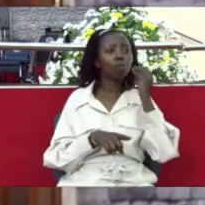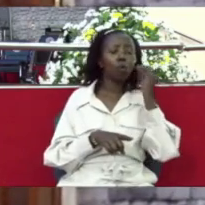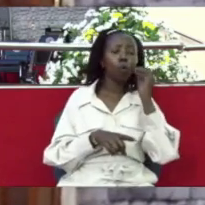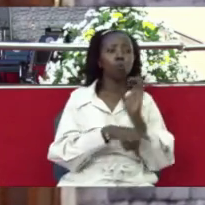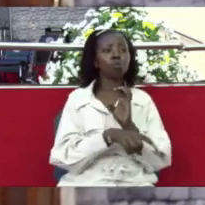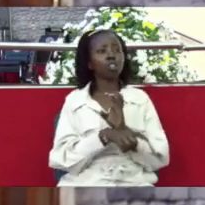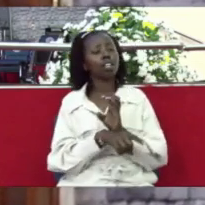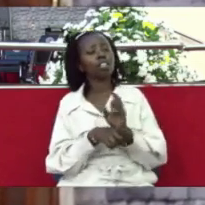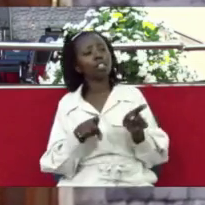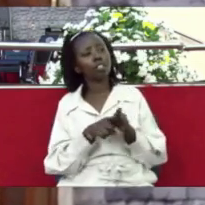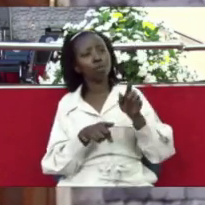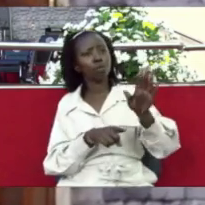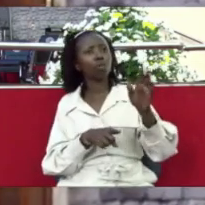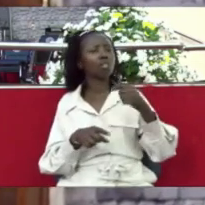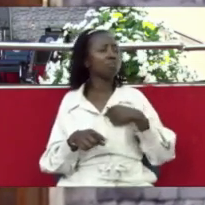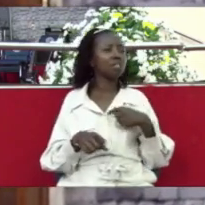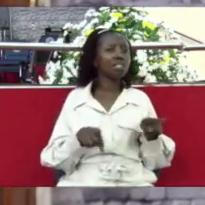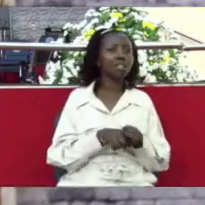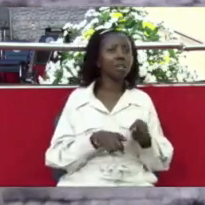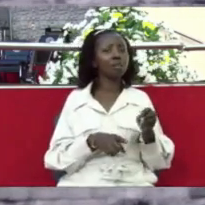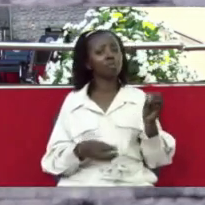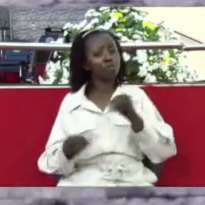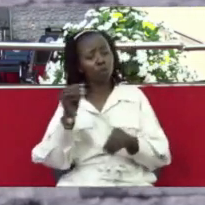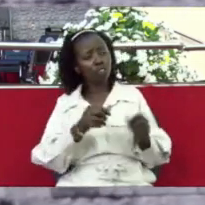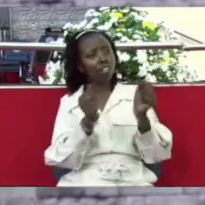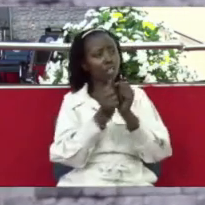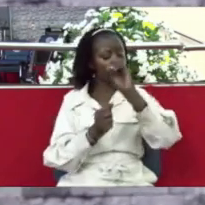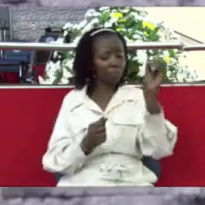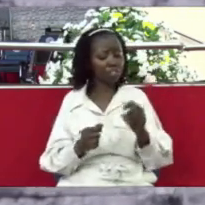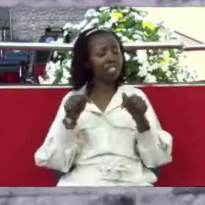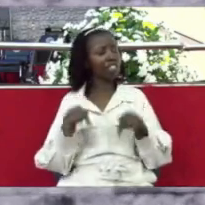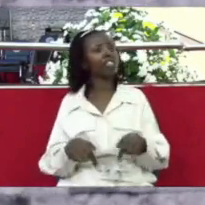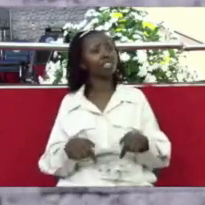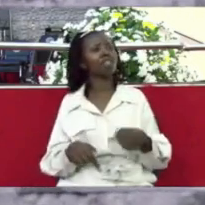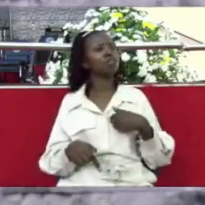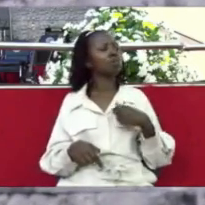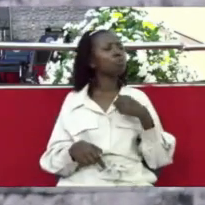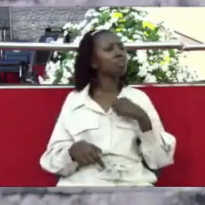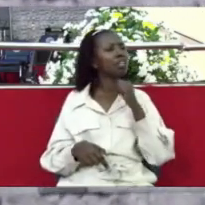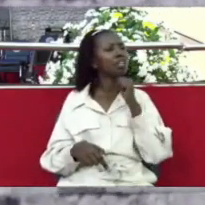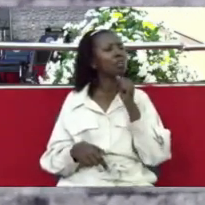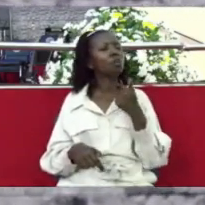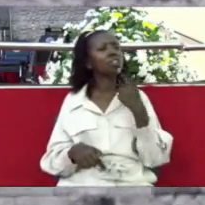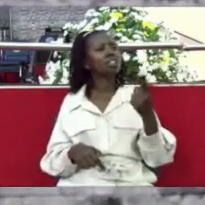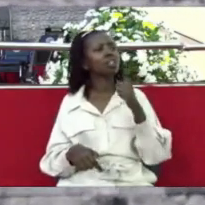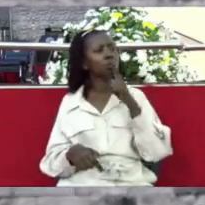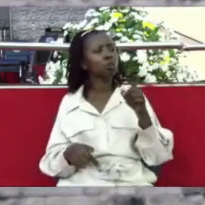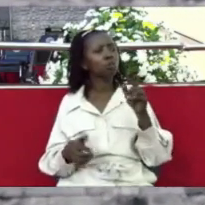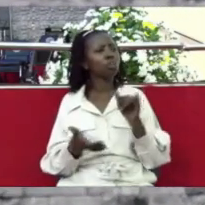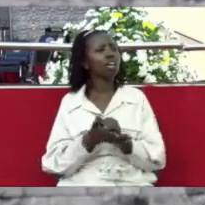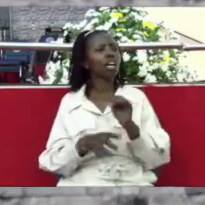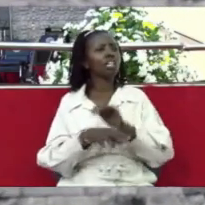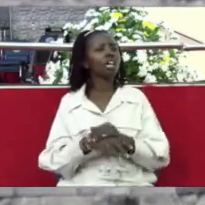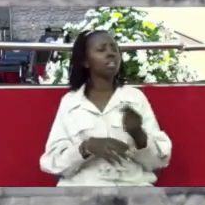nyumbani kama wewe. I tithe here. I give here. Natoa hapa, natoa sadaka zangu. So I'm not saying this so that I benefit at all from what I'm saying